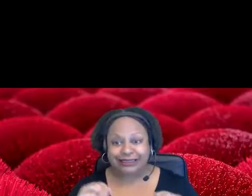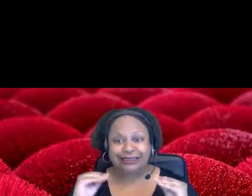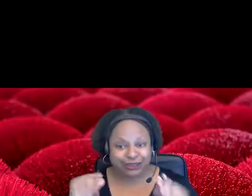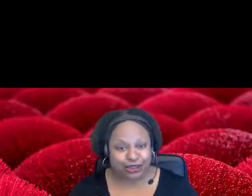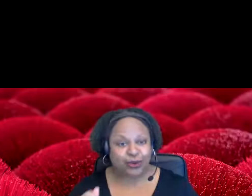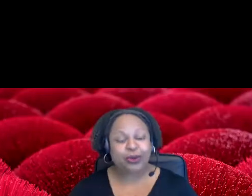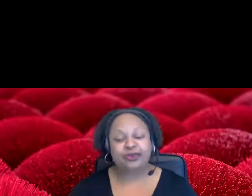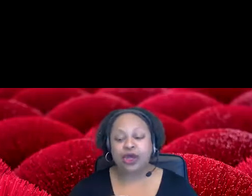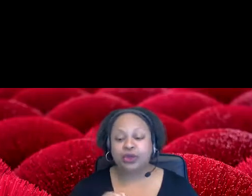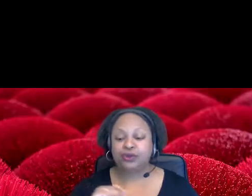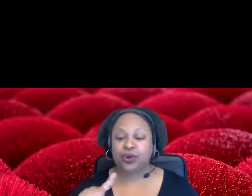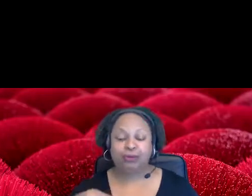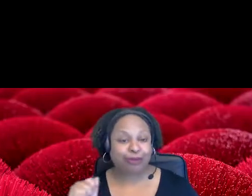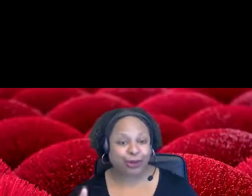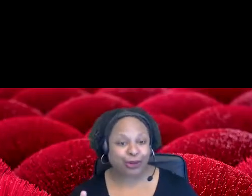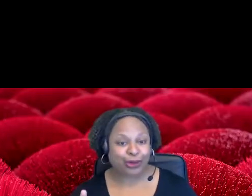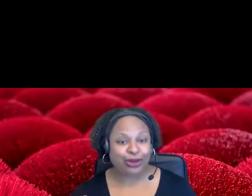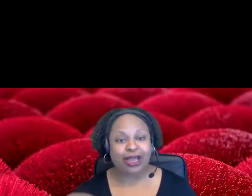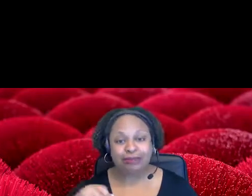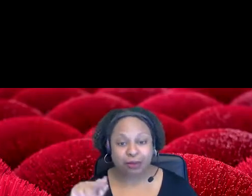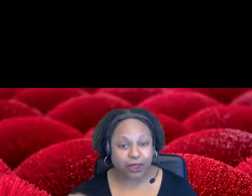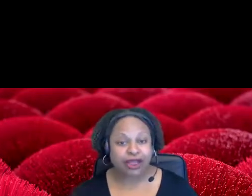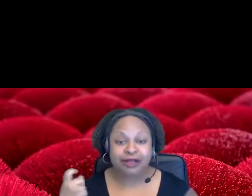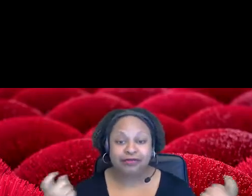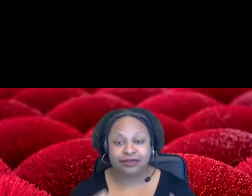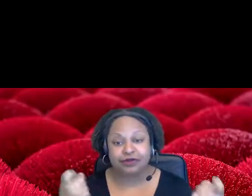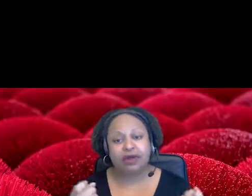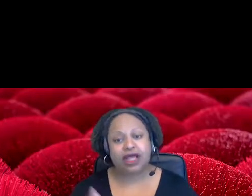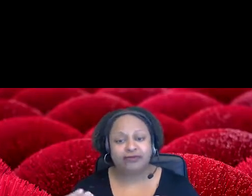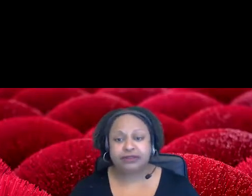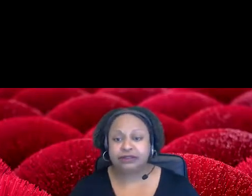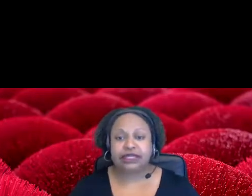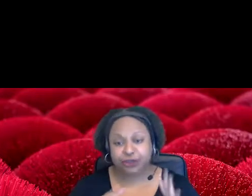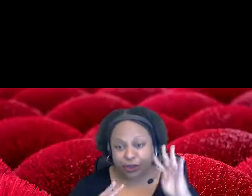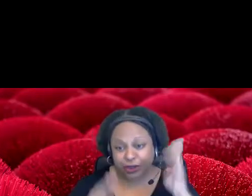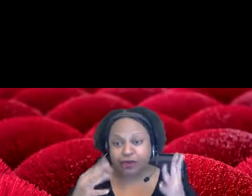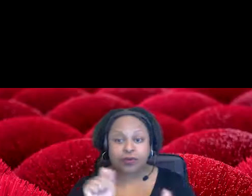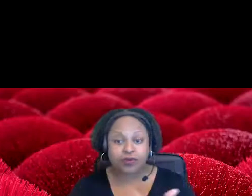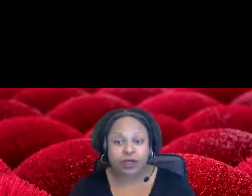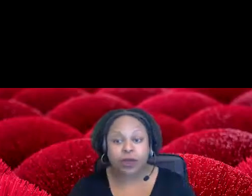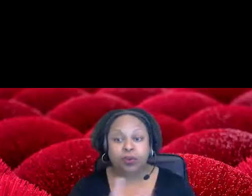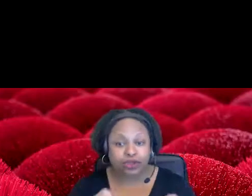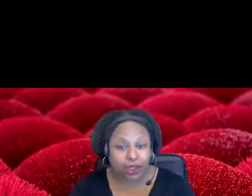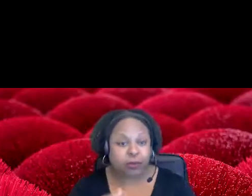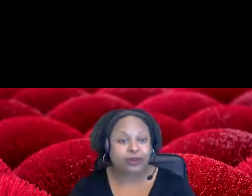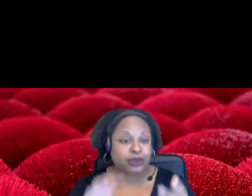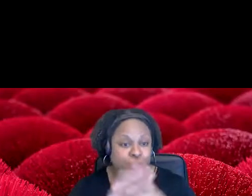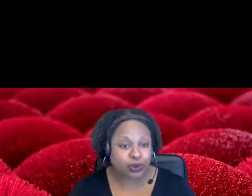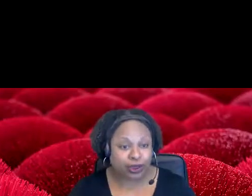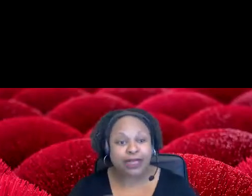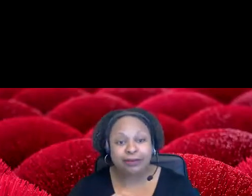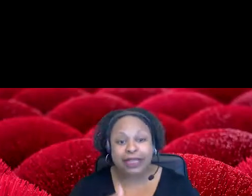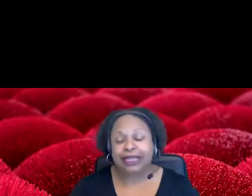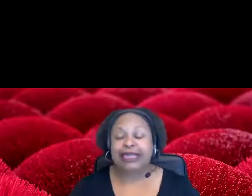Festival and facilitates creative writing workshops with Story Planet. Food is Augusto's love